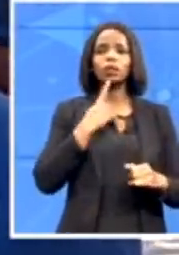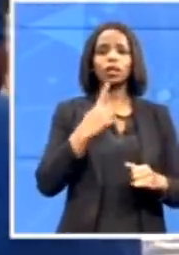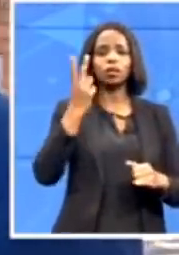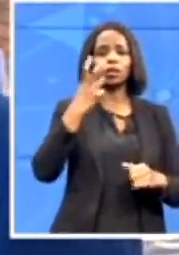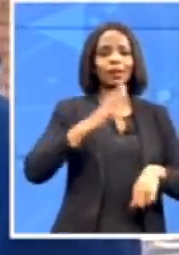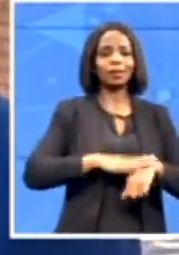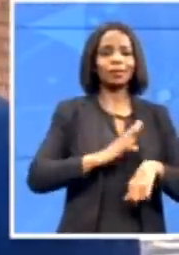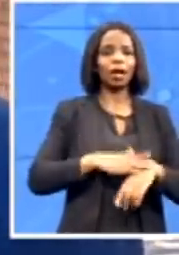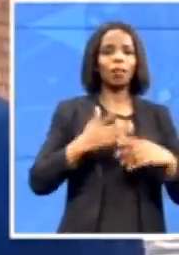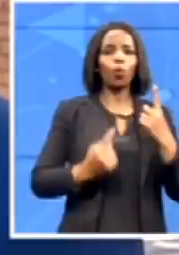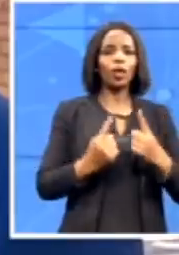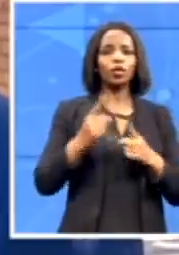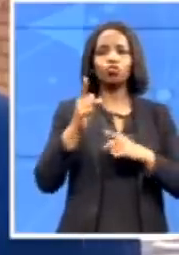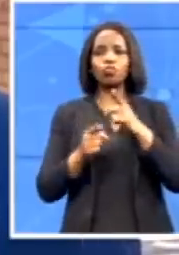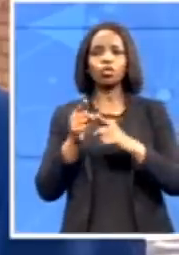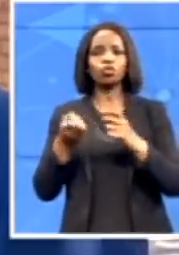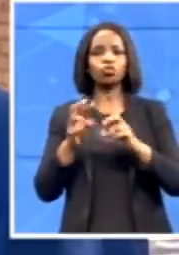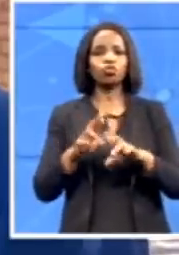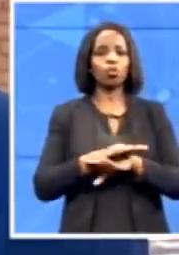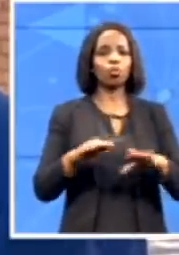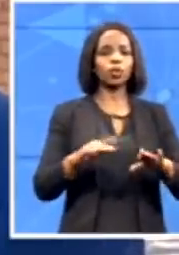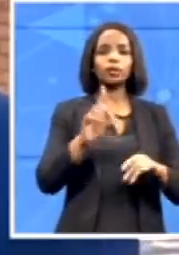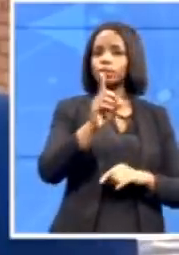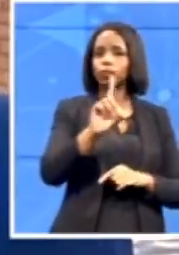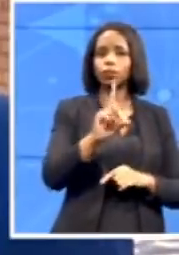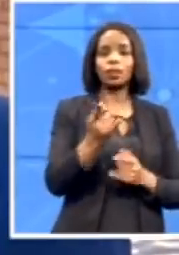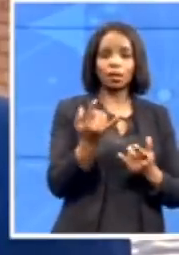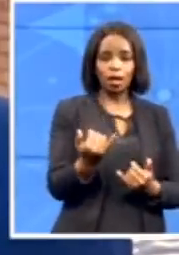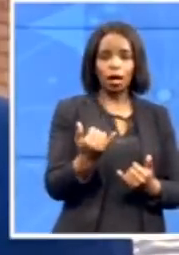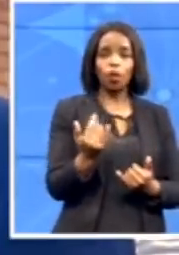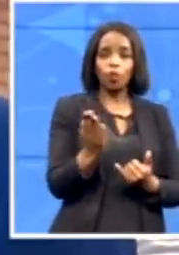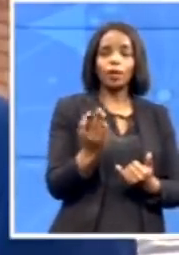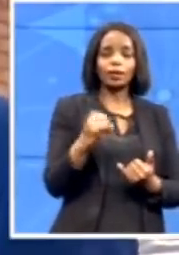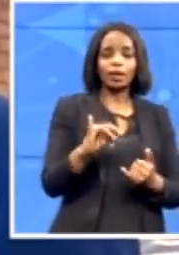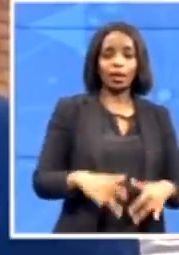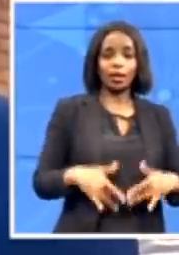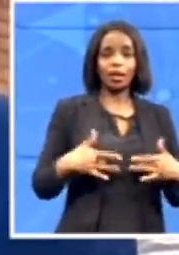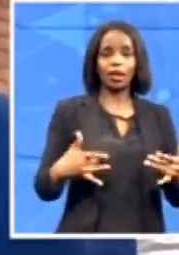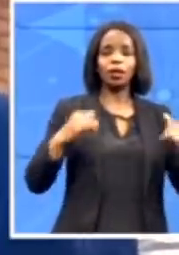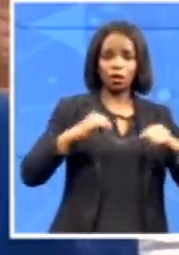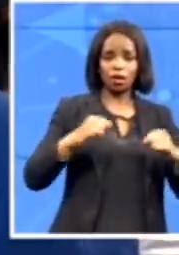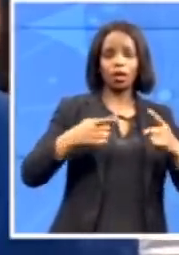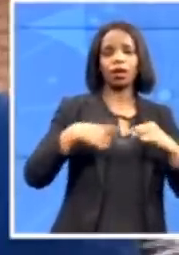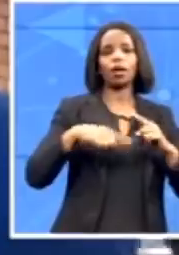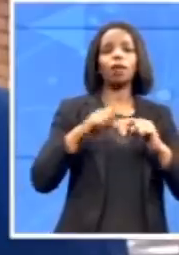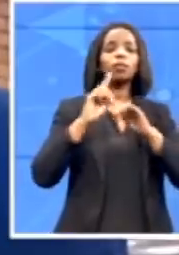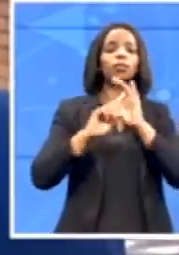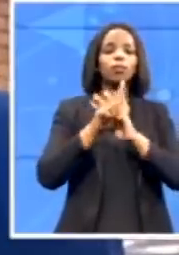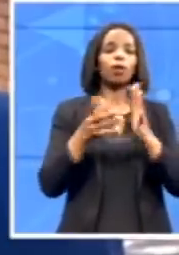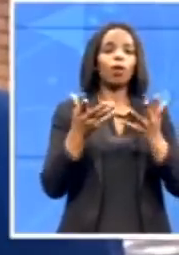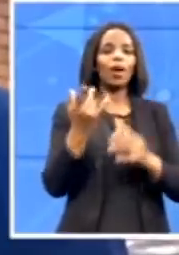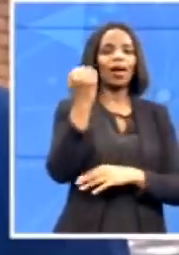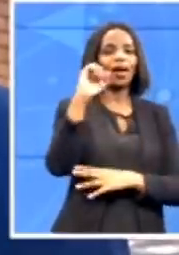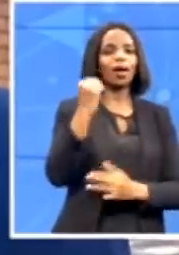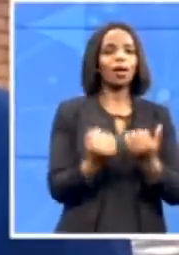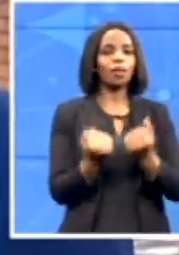with this issue while it is live, allow us to go to the appeal court, and then the appeal court will be able to determine whether we are correct